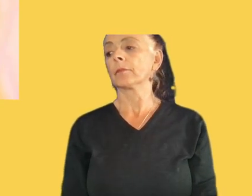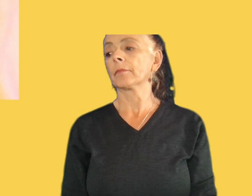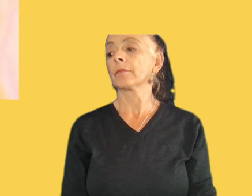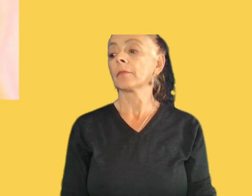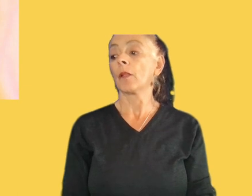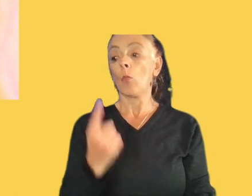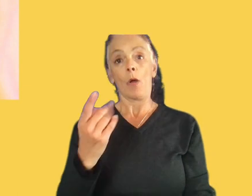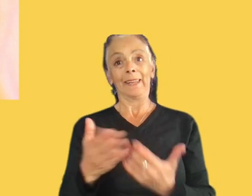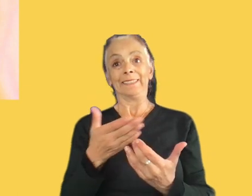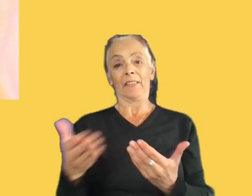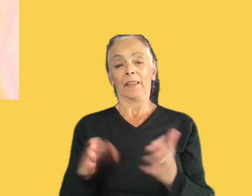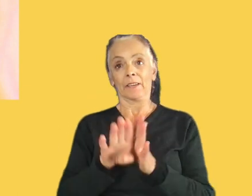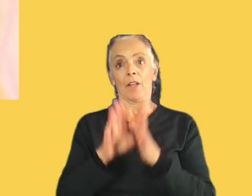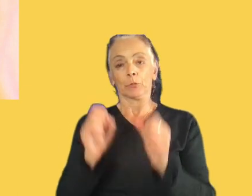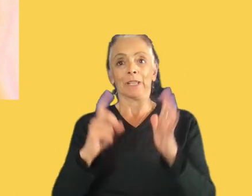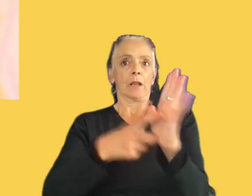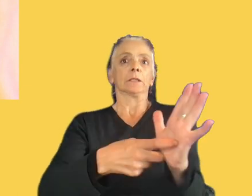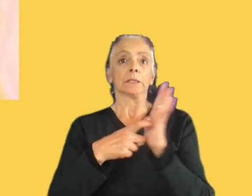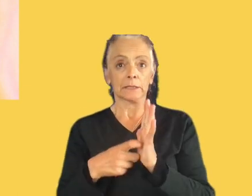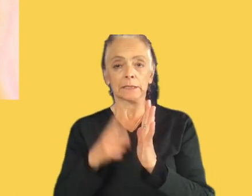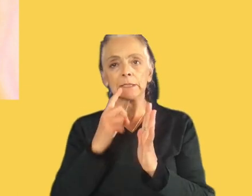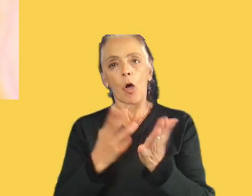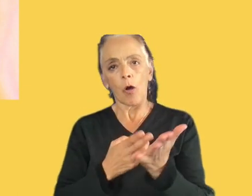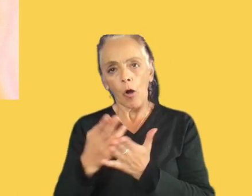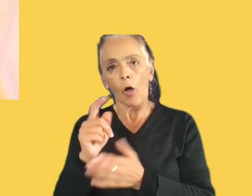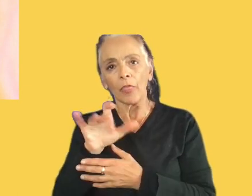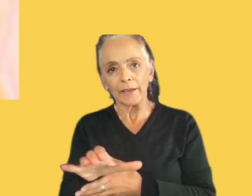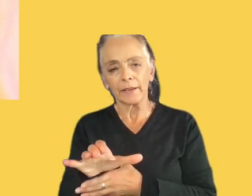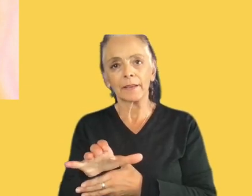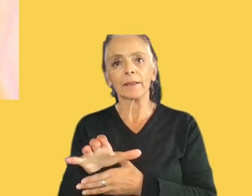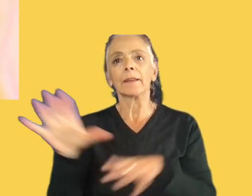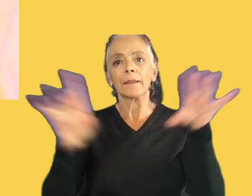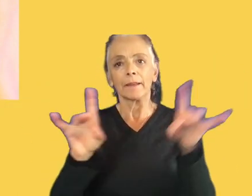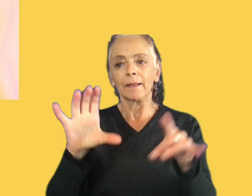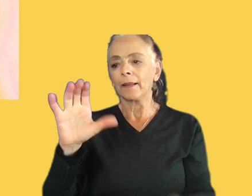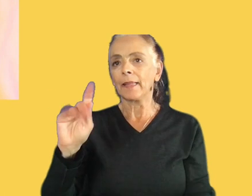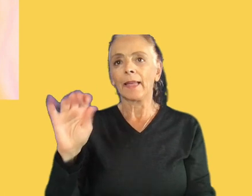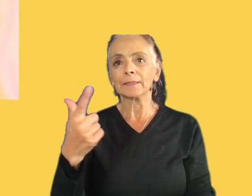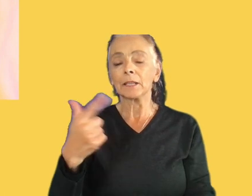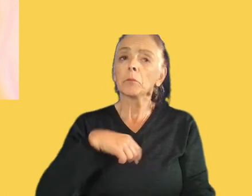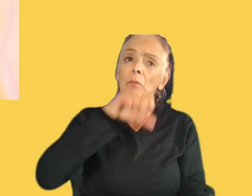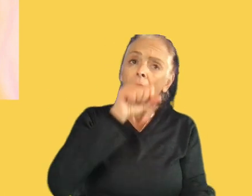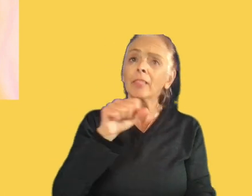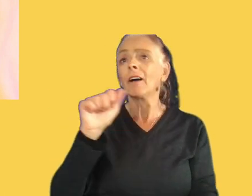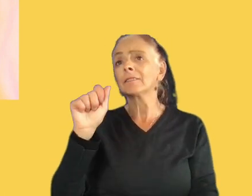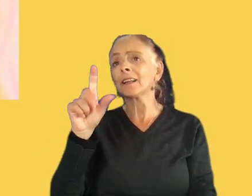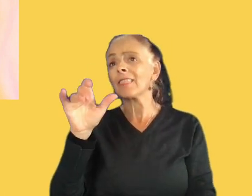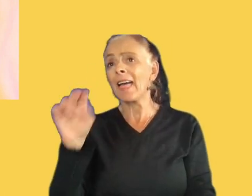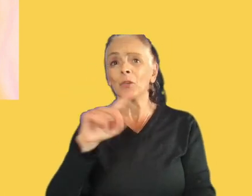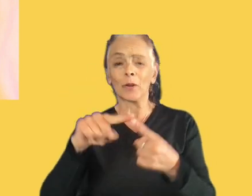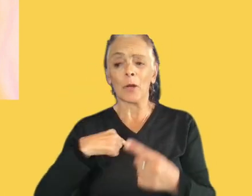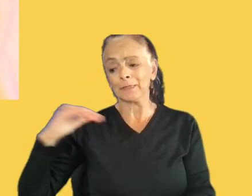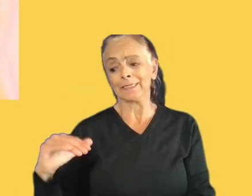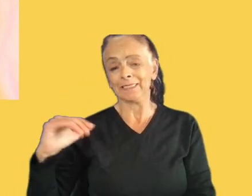One easy thing developers can insist on is authentic casting. Though I did love Aladdin as a child, I mean, it